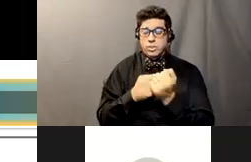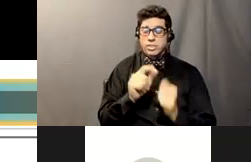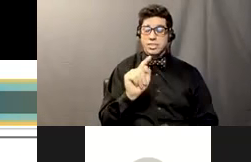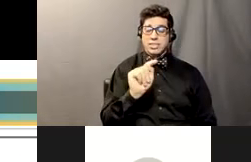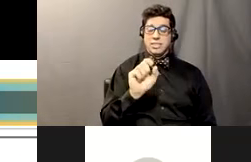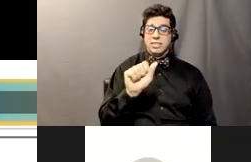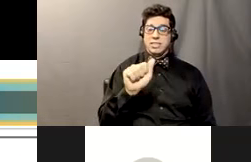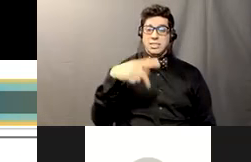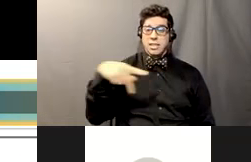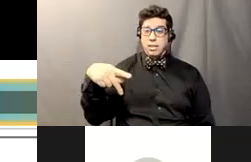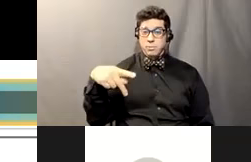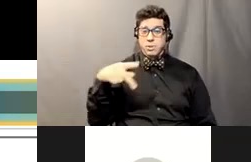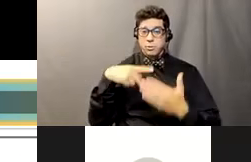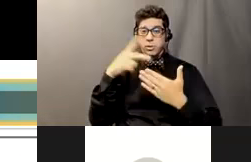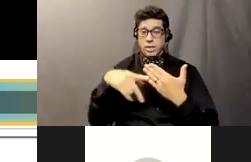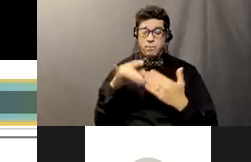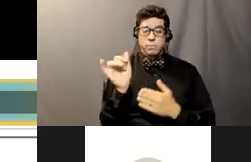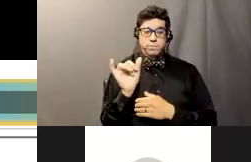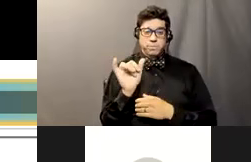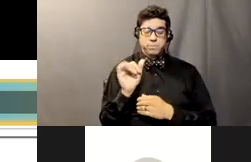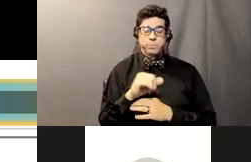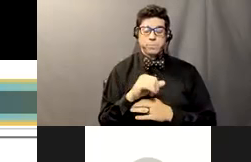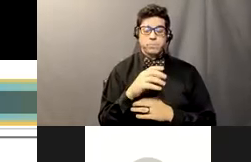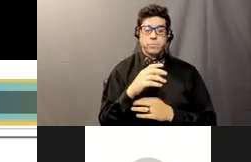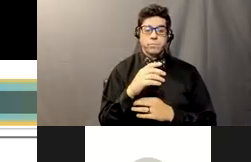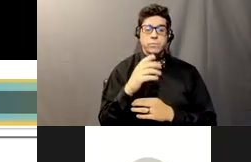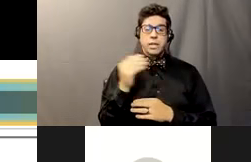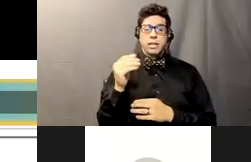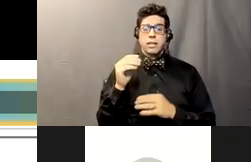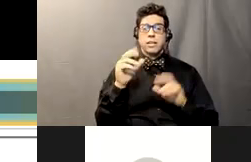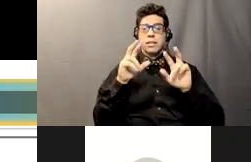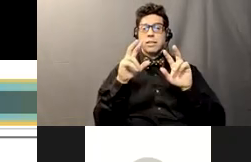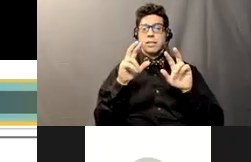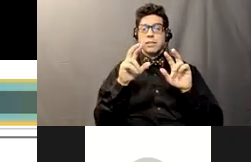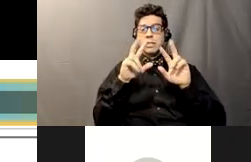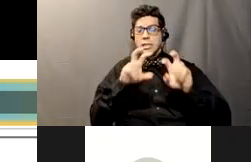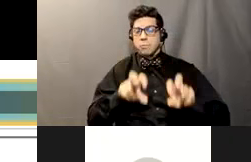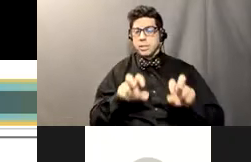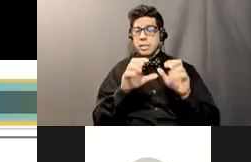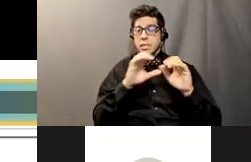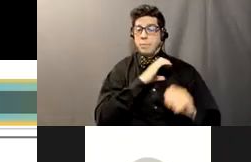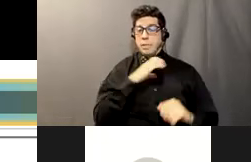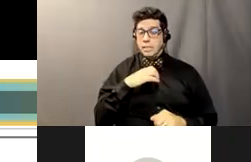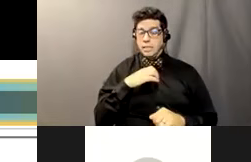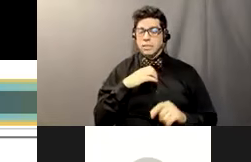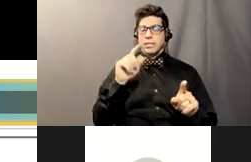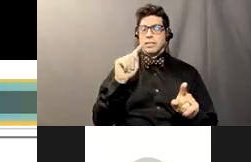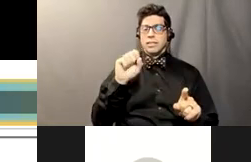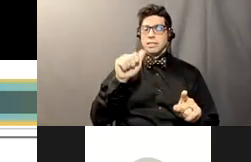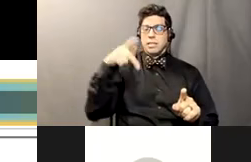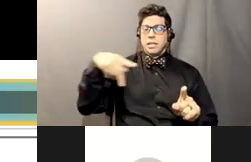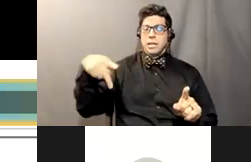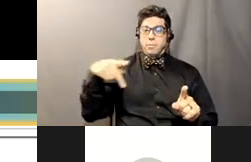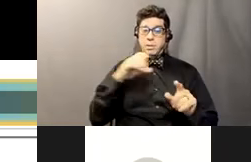program. In fact, we have a risk assessment committee, and one of our subcommittees is the TSAP committee. And so they work directly with